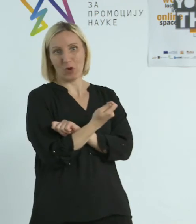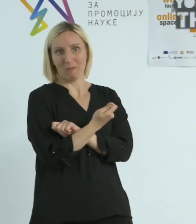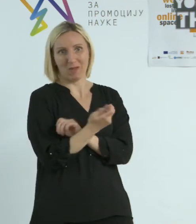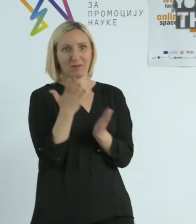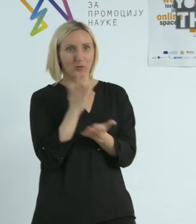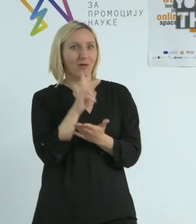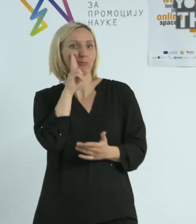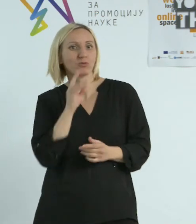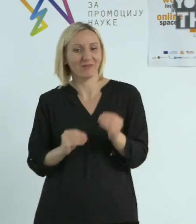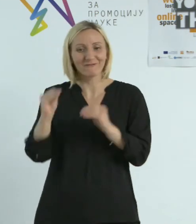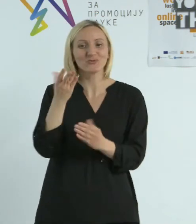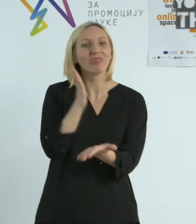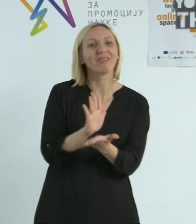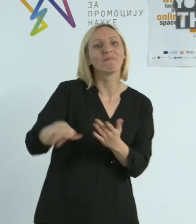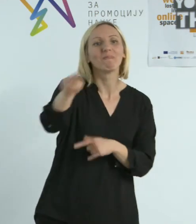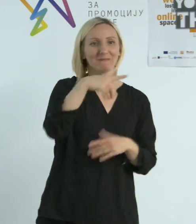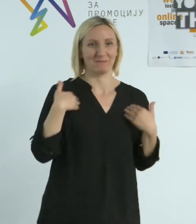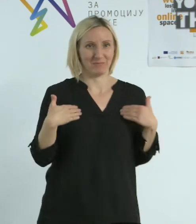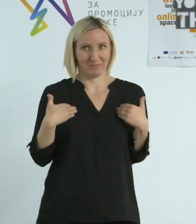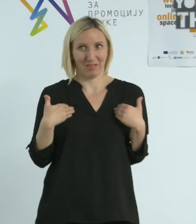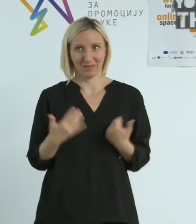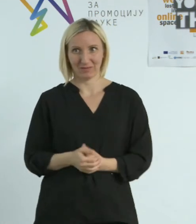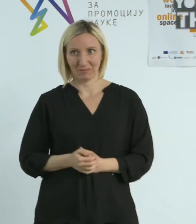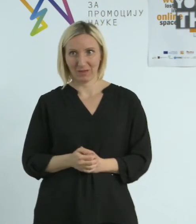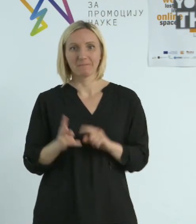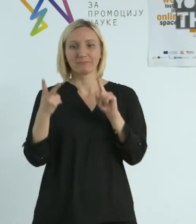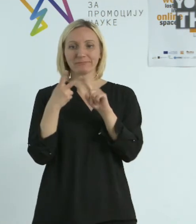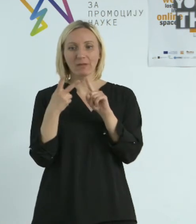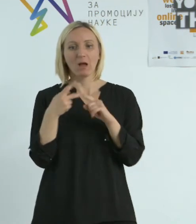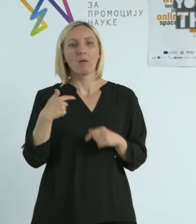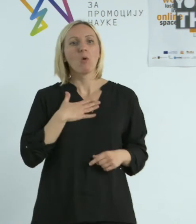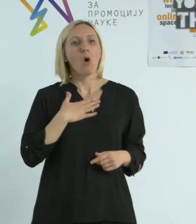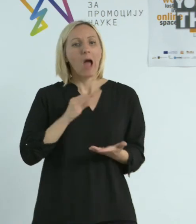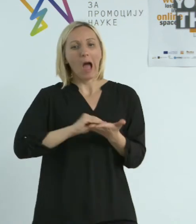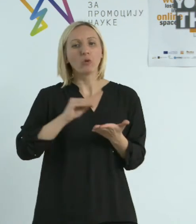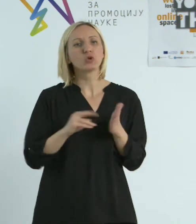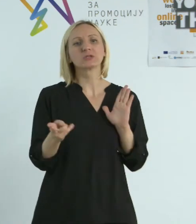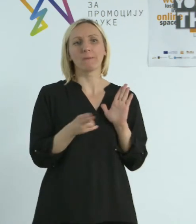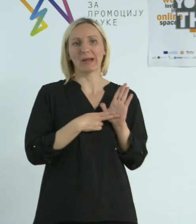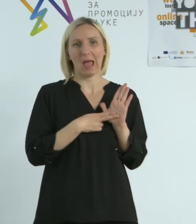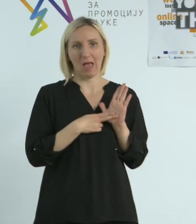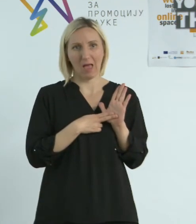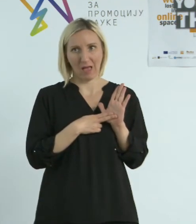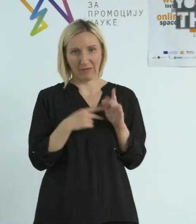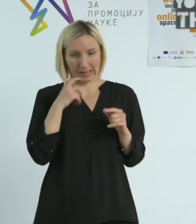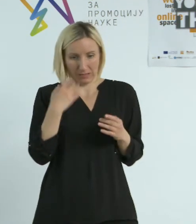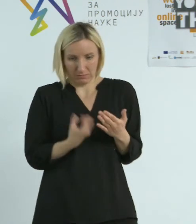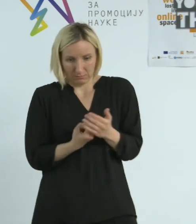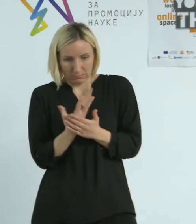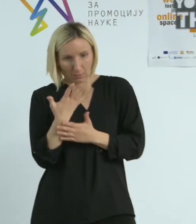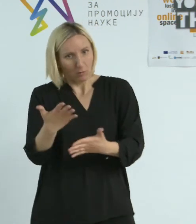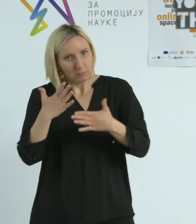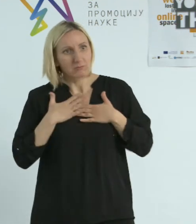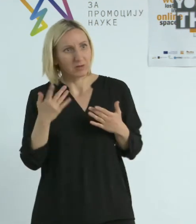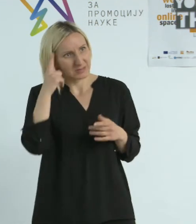again. And also, what I have to mention are copyrights. I know that maybe people from Spain or